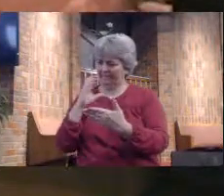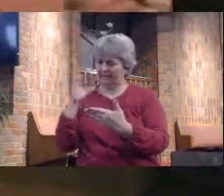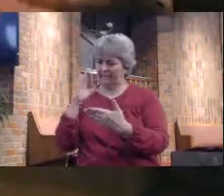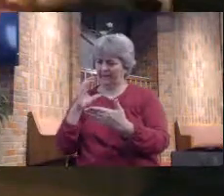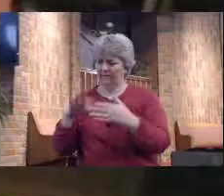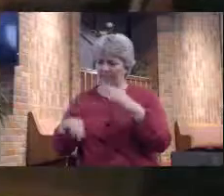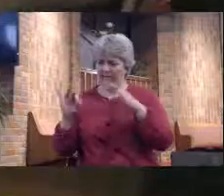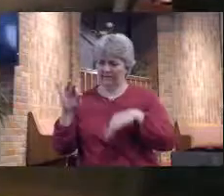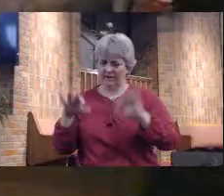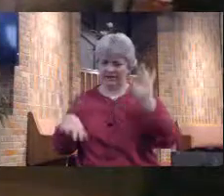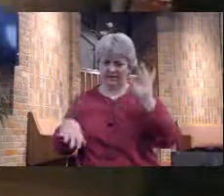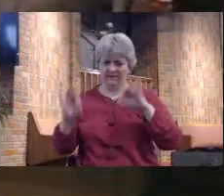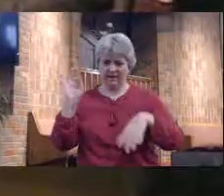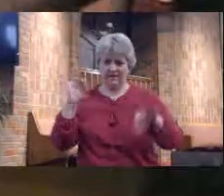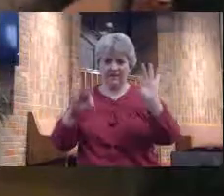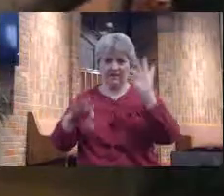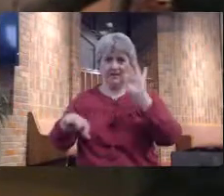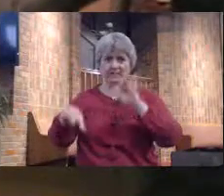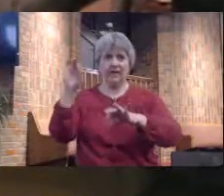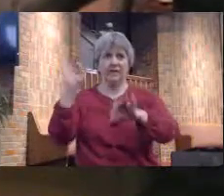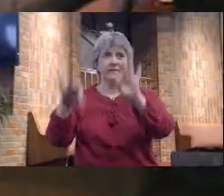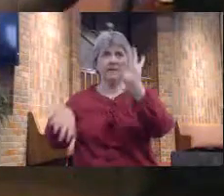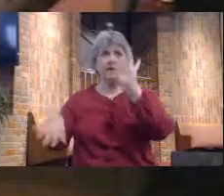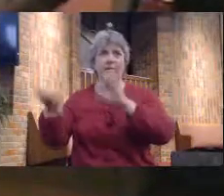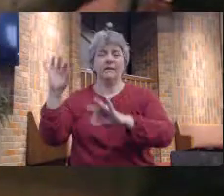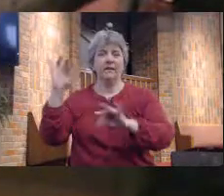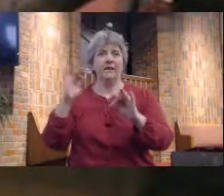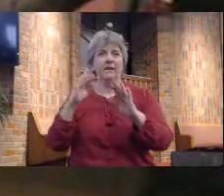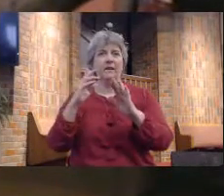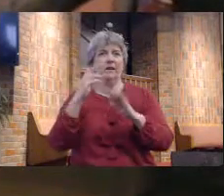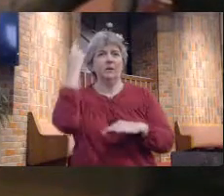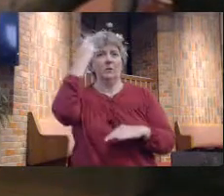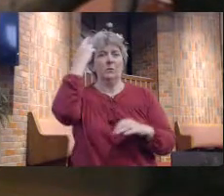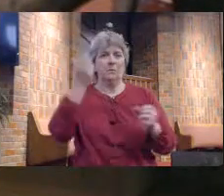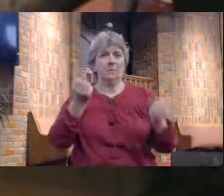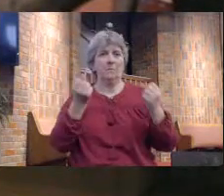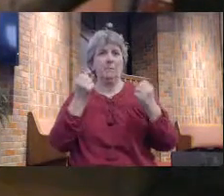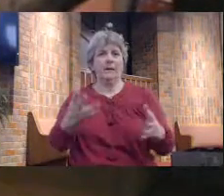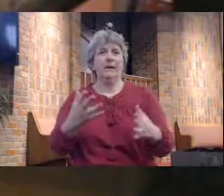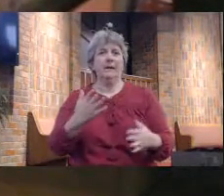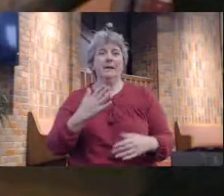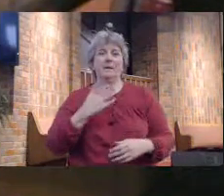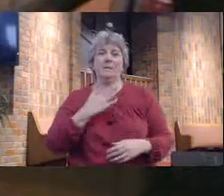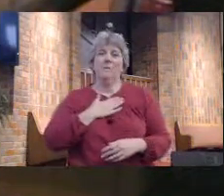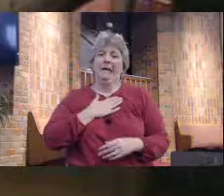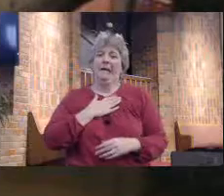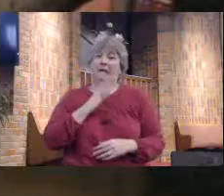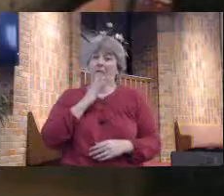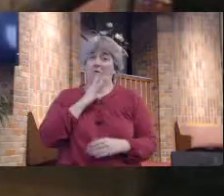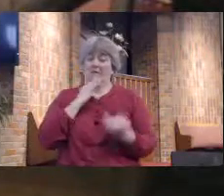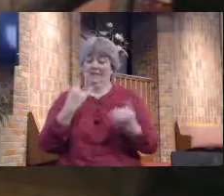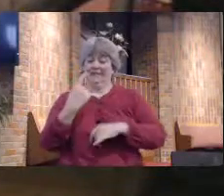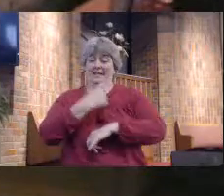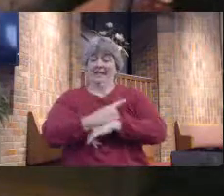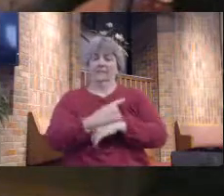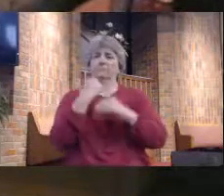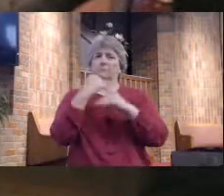lots of reasons and explanations. I'll limit our discussion here this morning to just four.